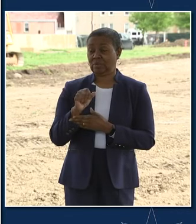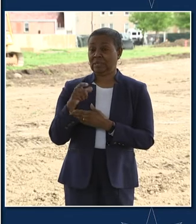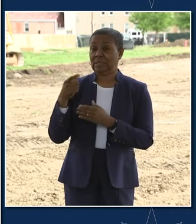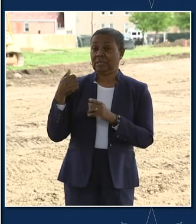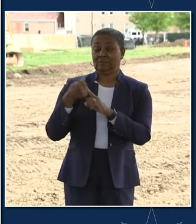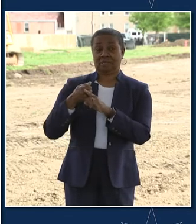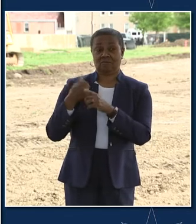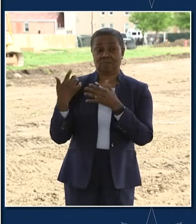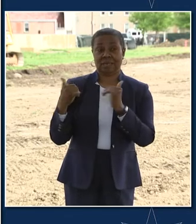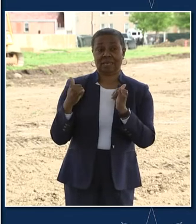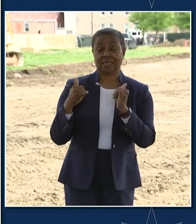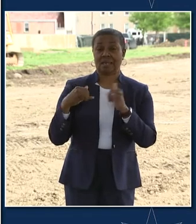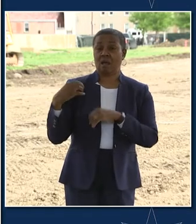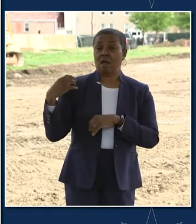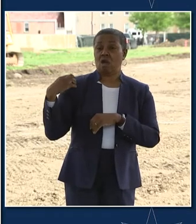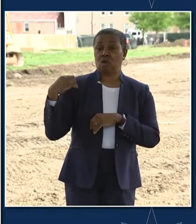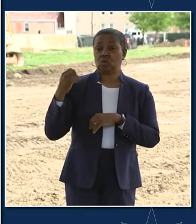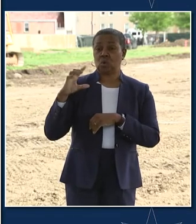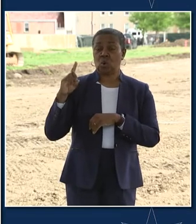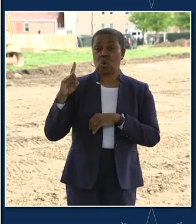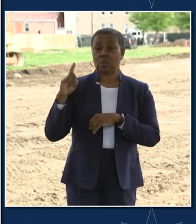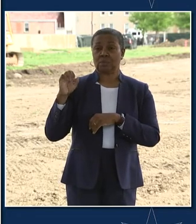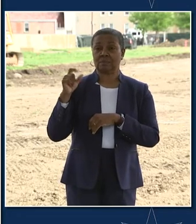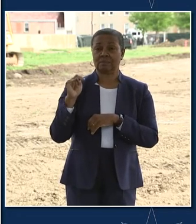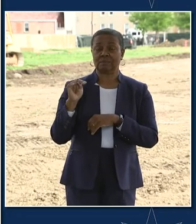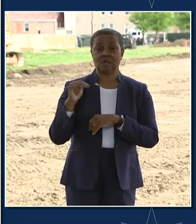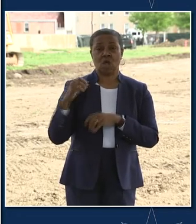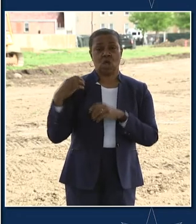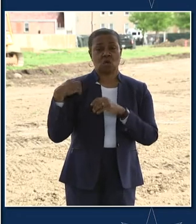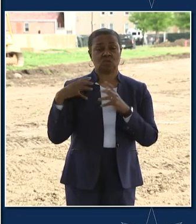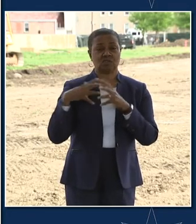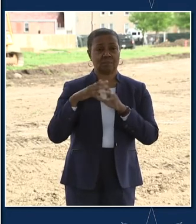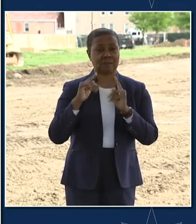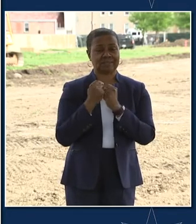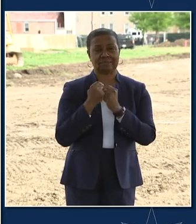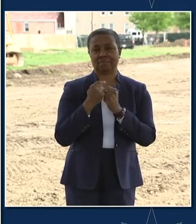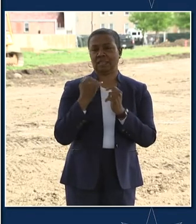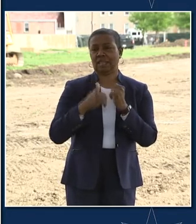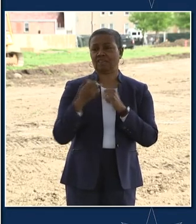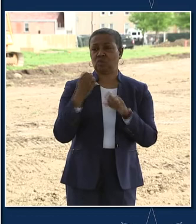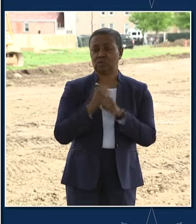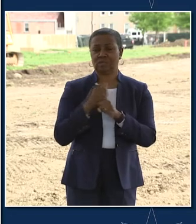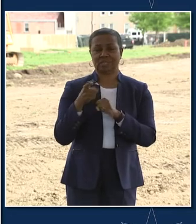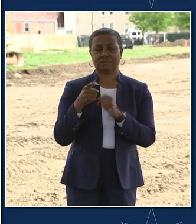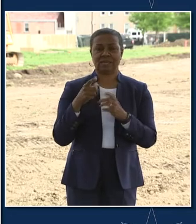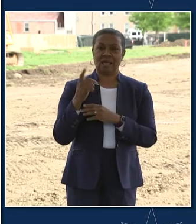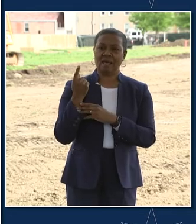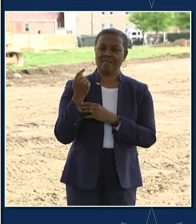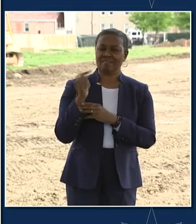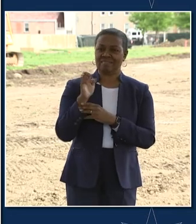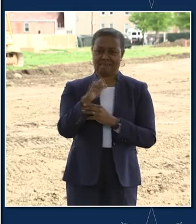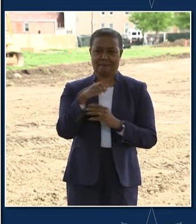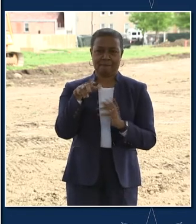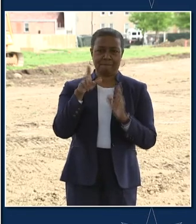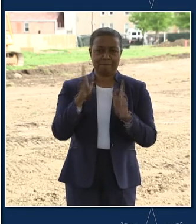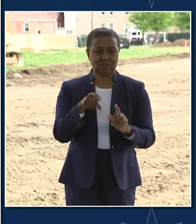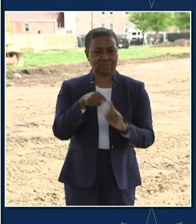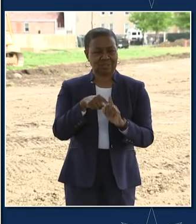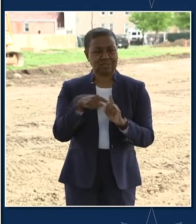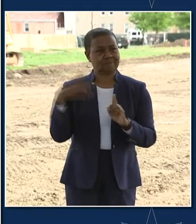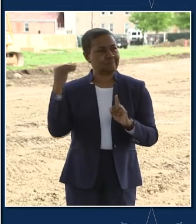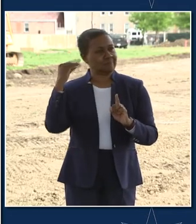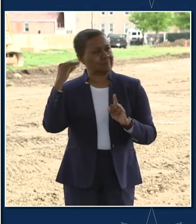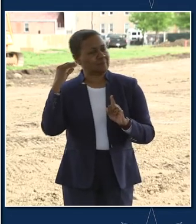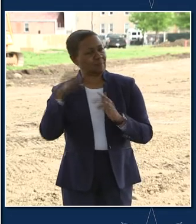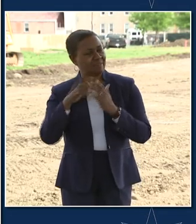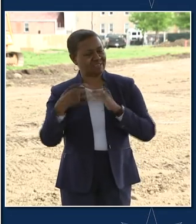played here. Coach Gordon was his coach on the football team here, and over the last couple years, he's been the person who's been in my ear